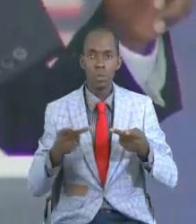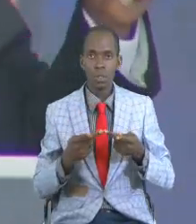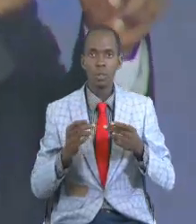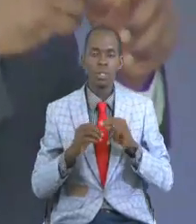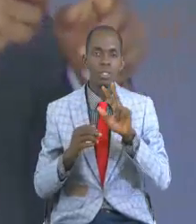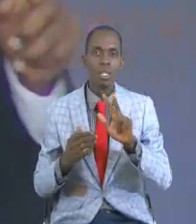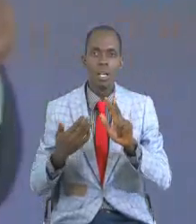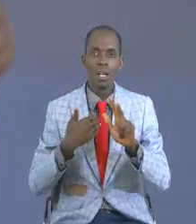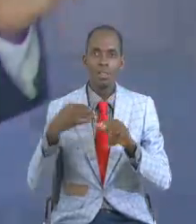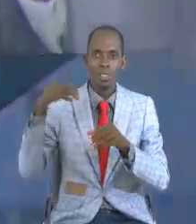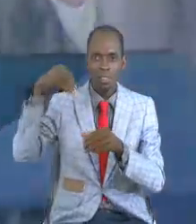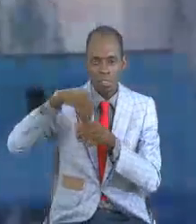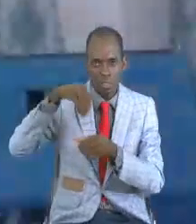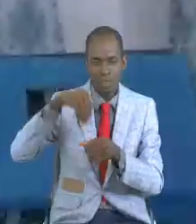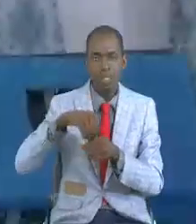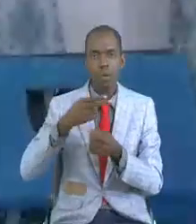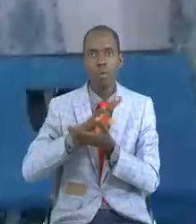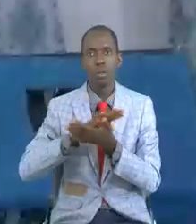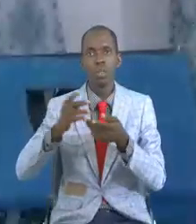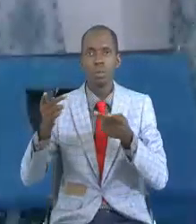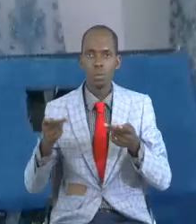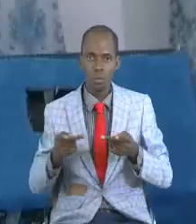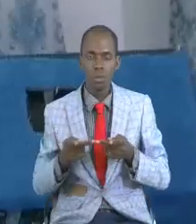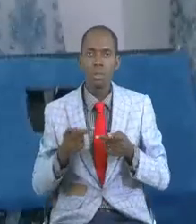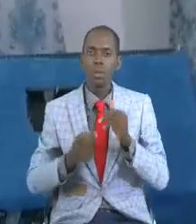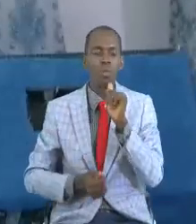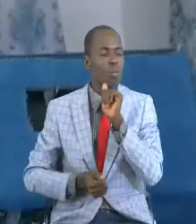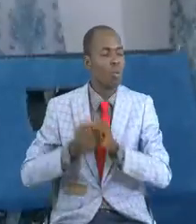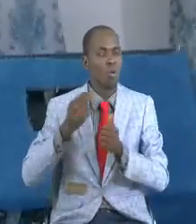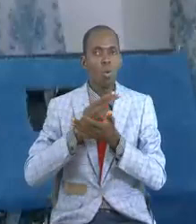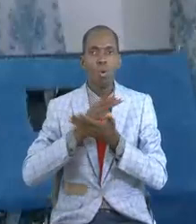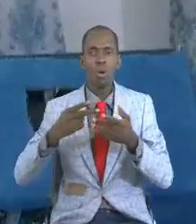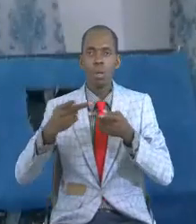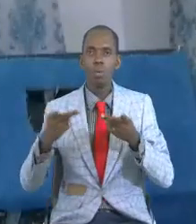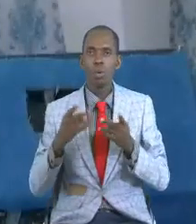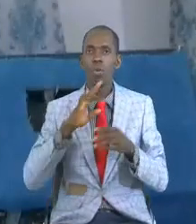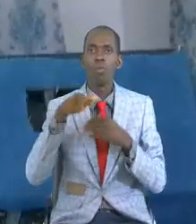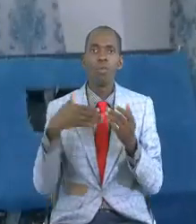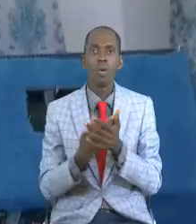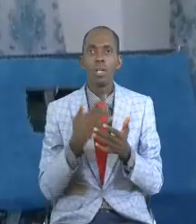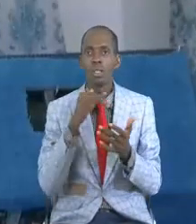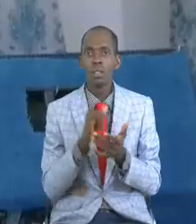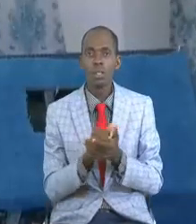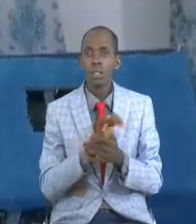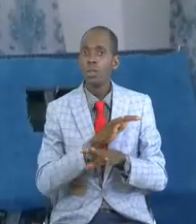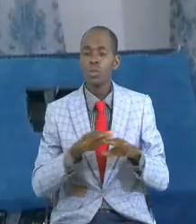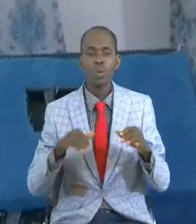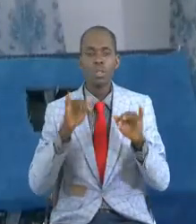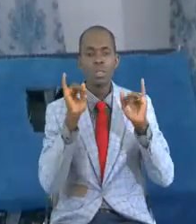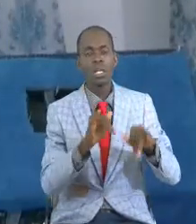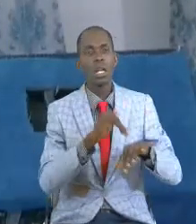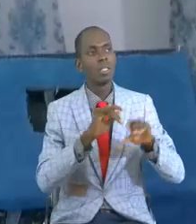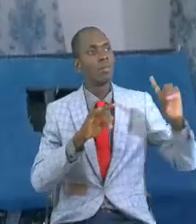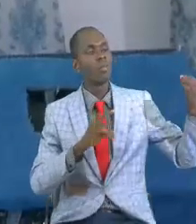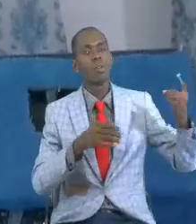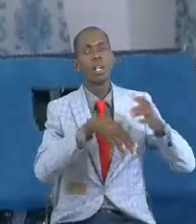inner sanctuary, the holiest of all. And it says, don't stay at the outer court.